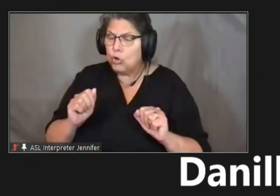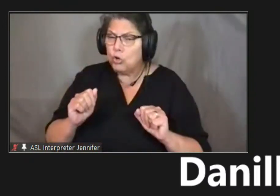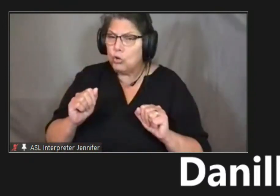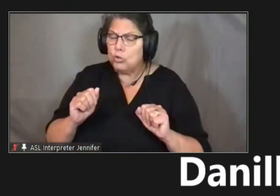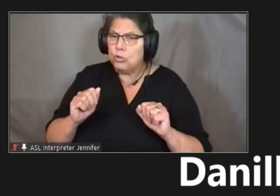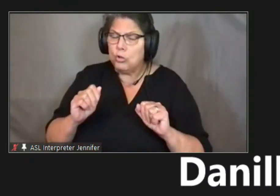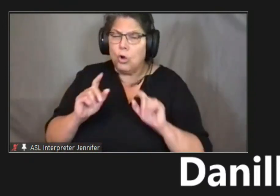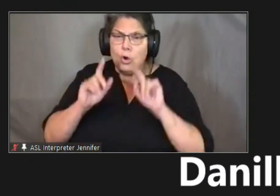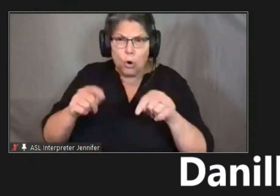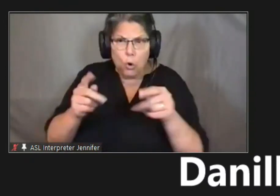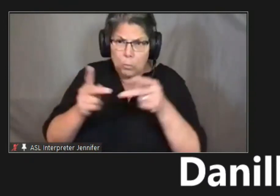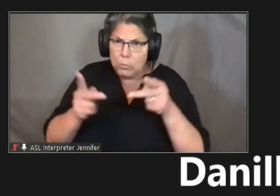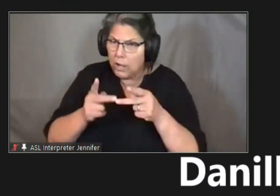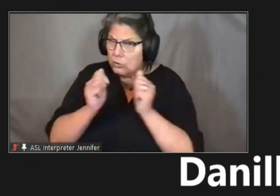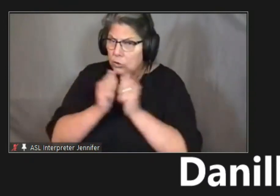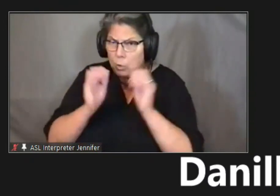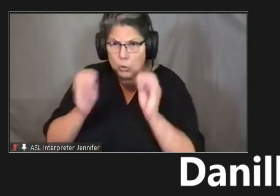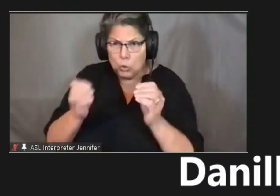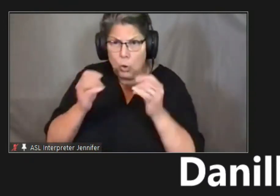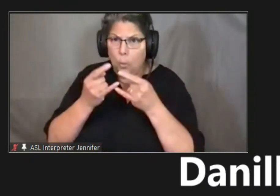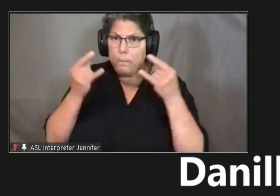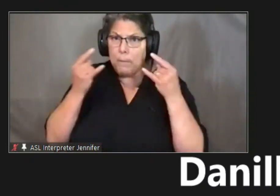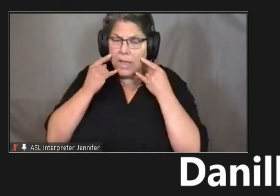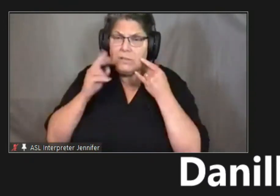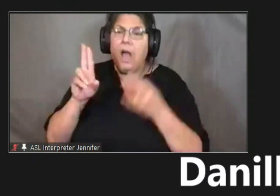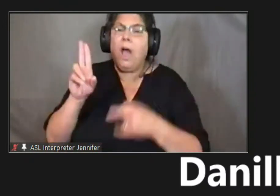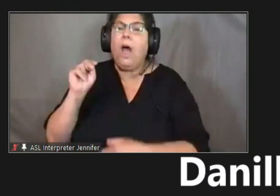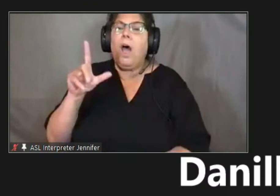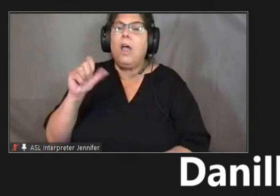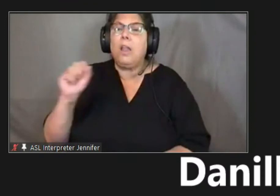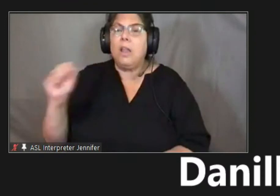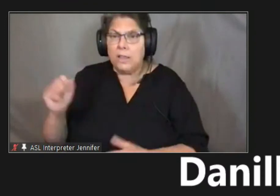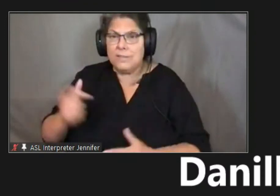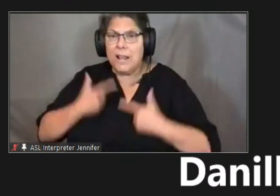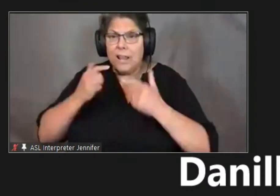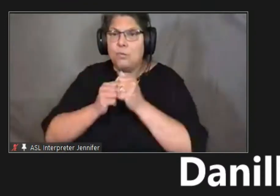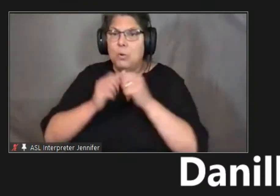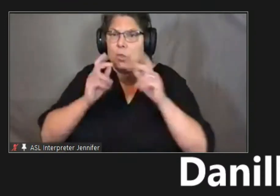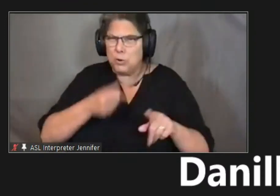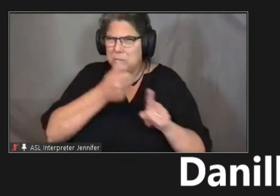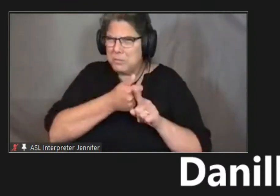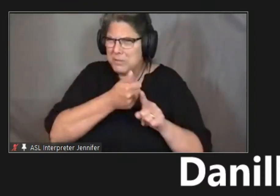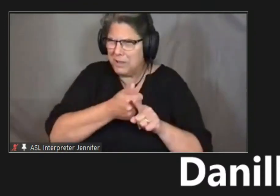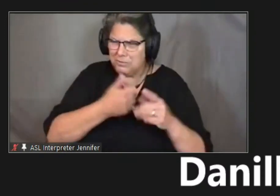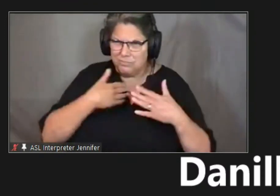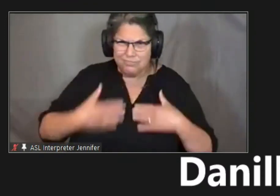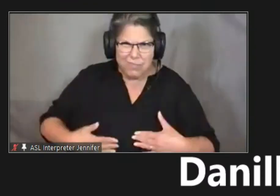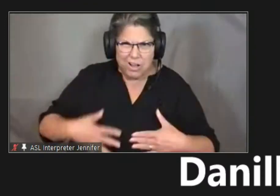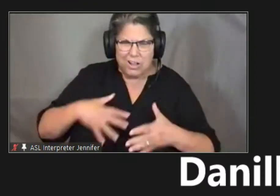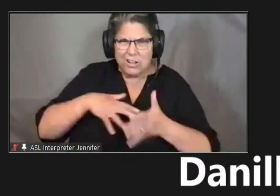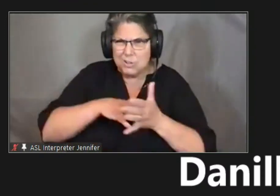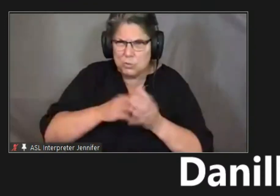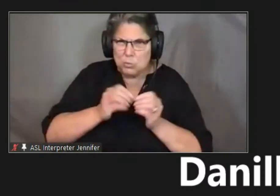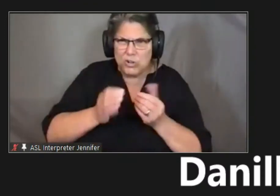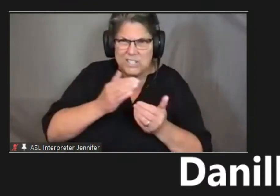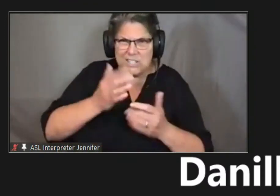without wearing their mask unless they are living with someone vulnerable at home. Can you explain why that